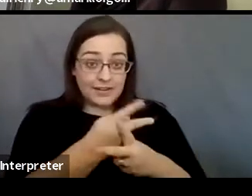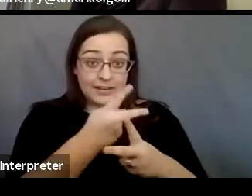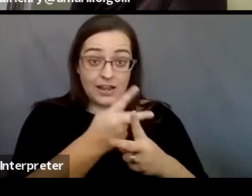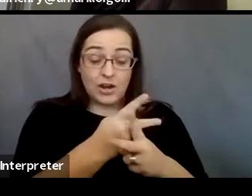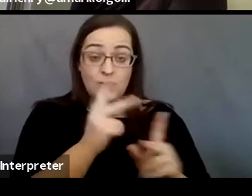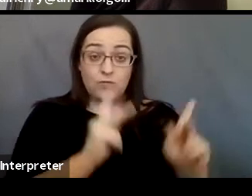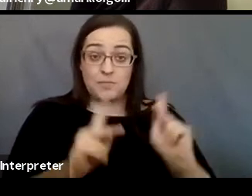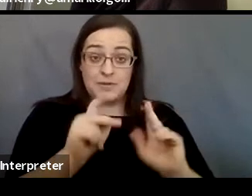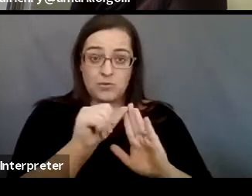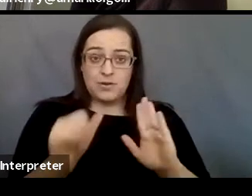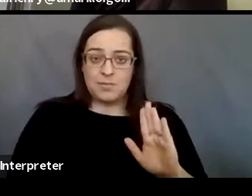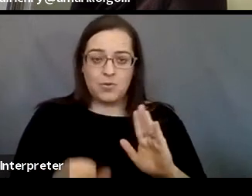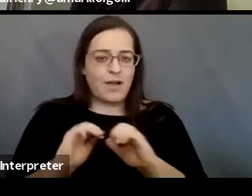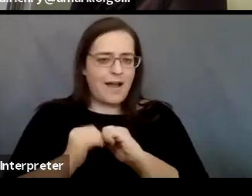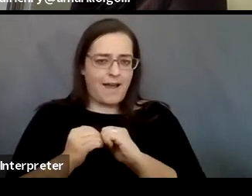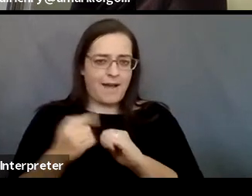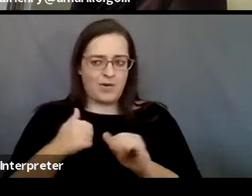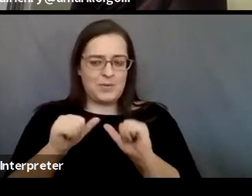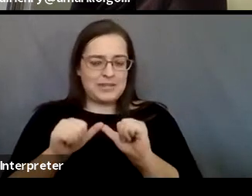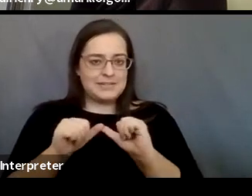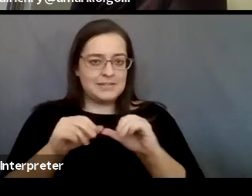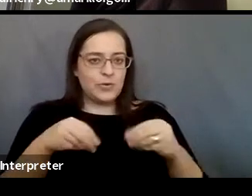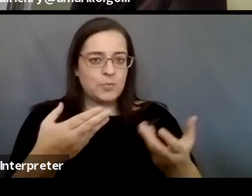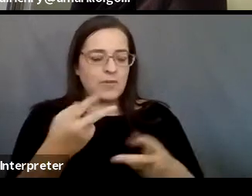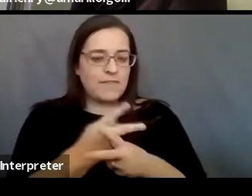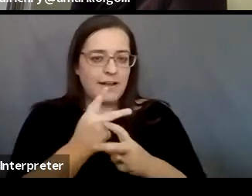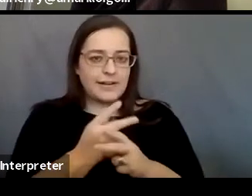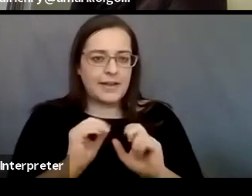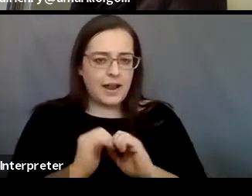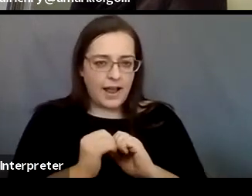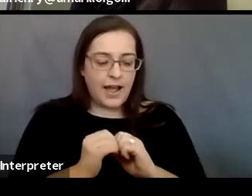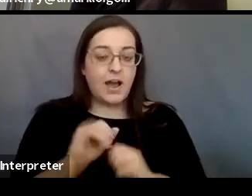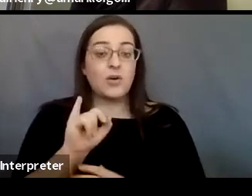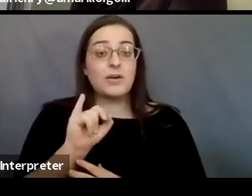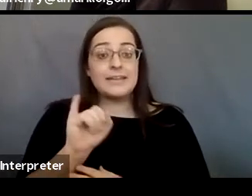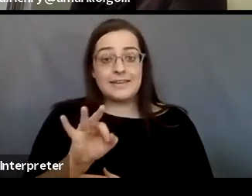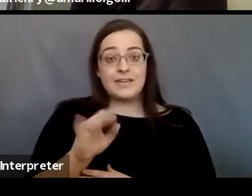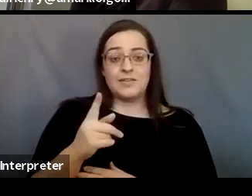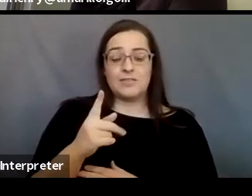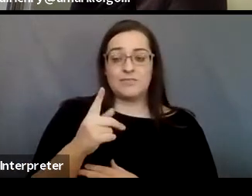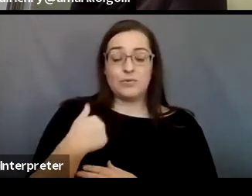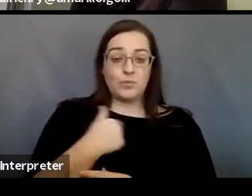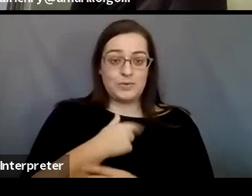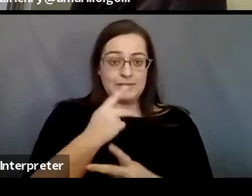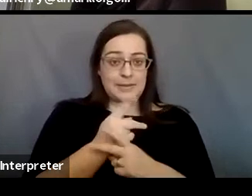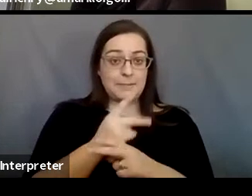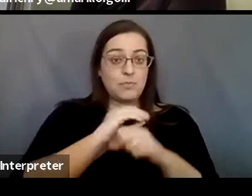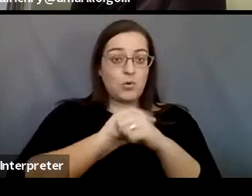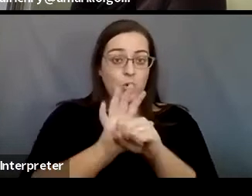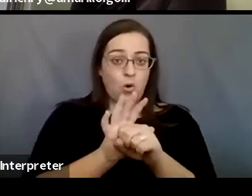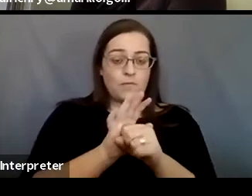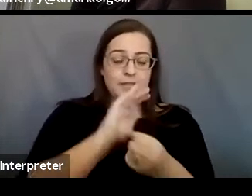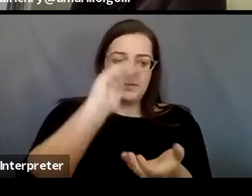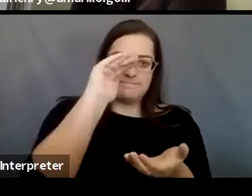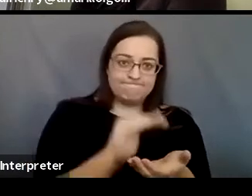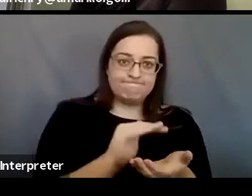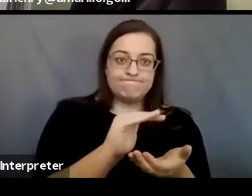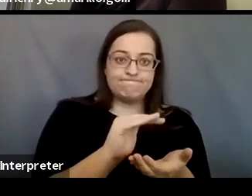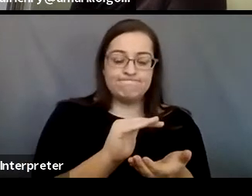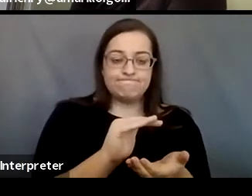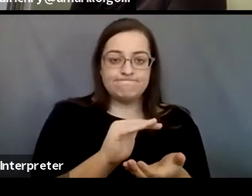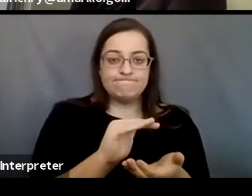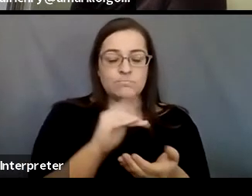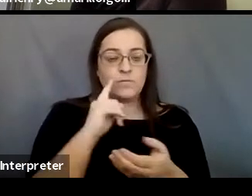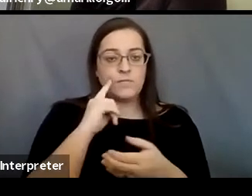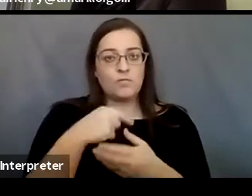the only way we're going to do that and have the capacity to do that is if we're helping to keep the COVID numbers down in the hospitals over the